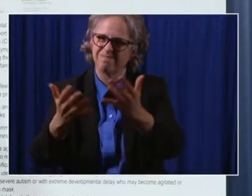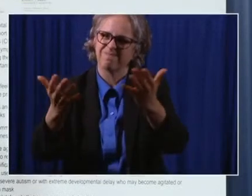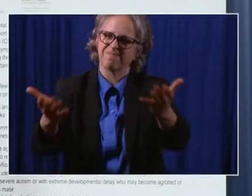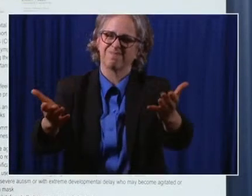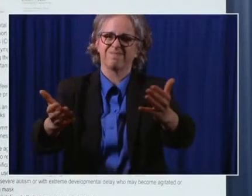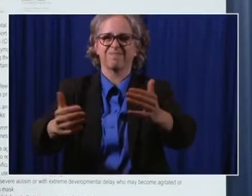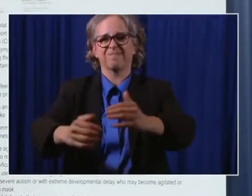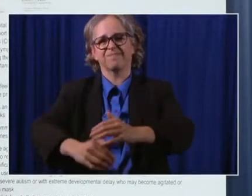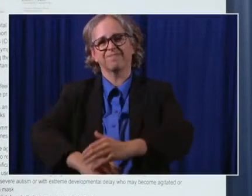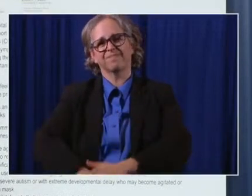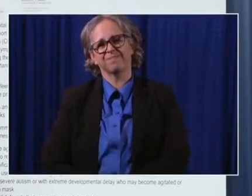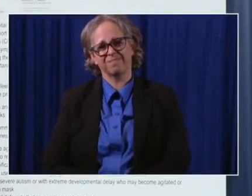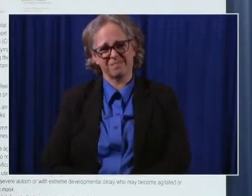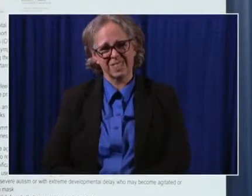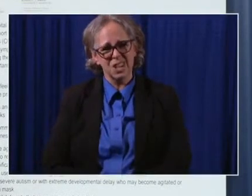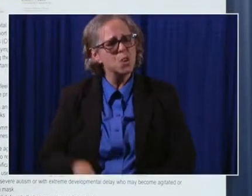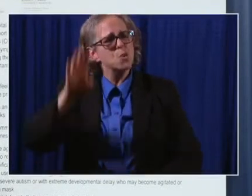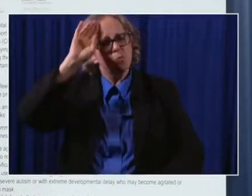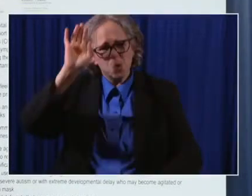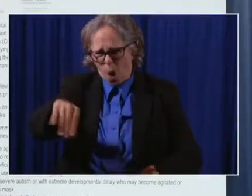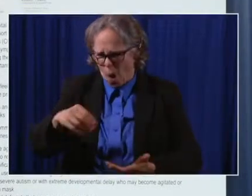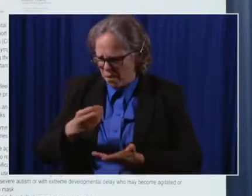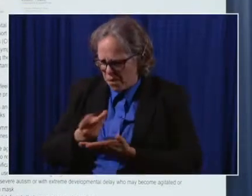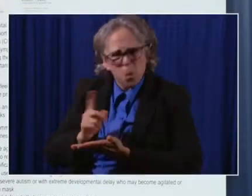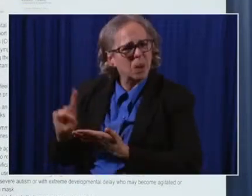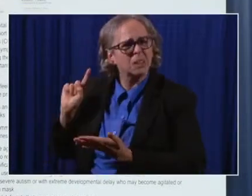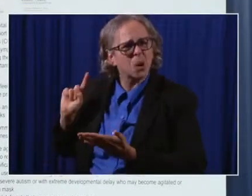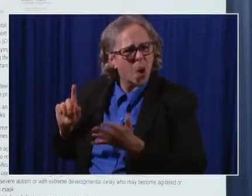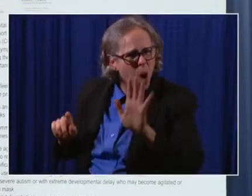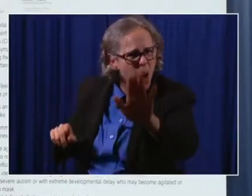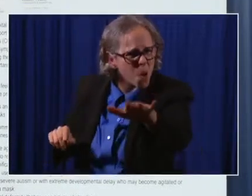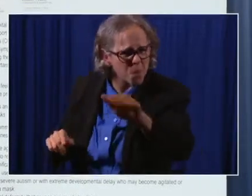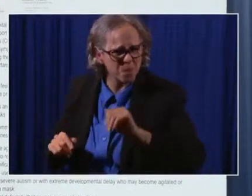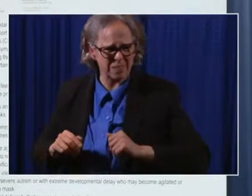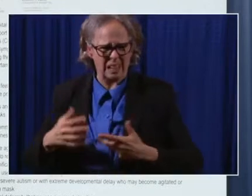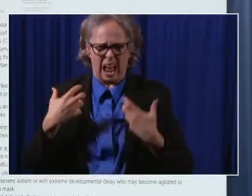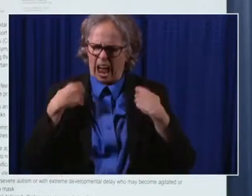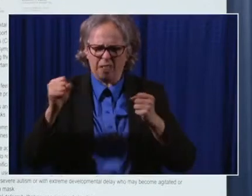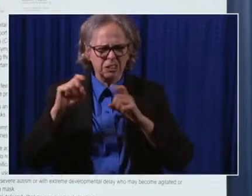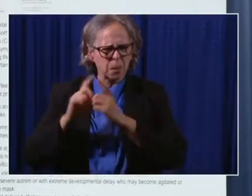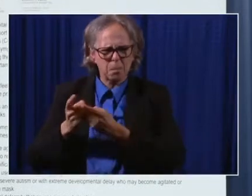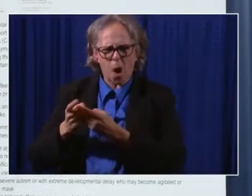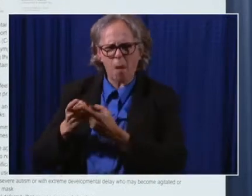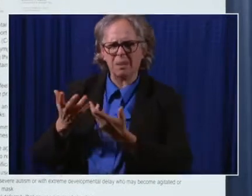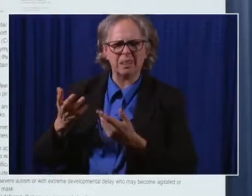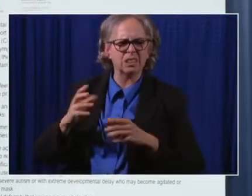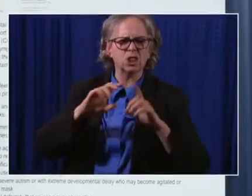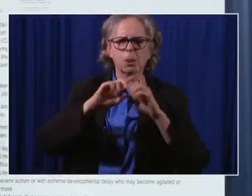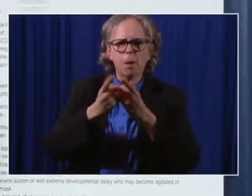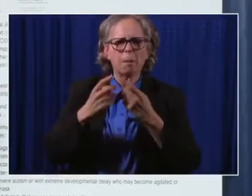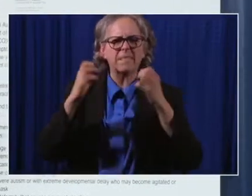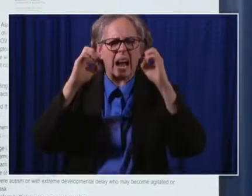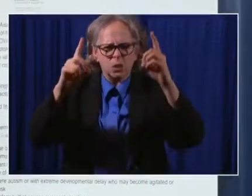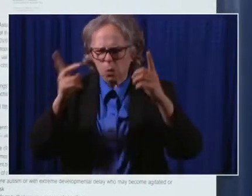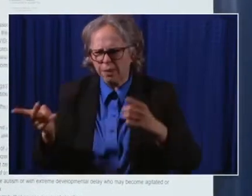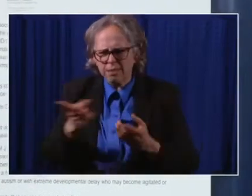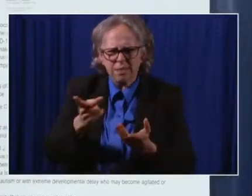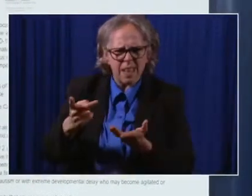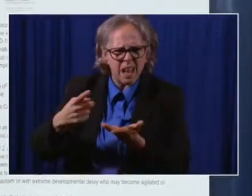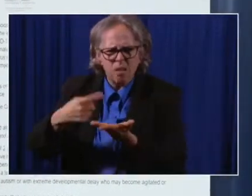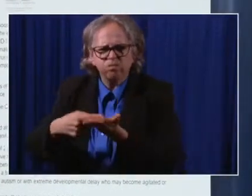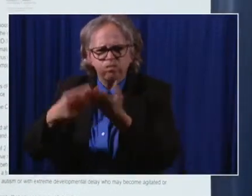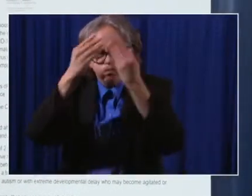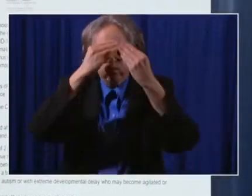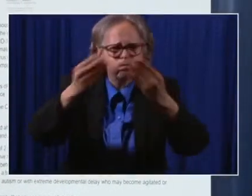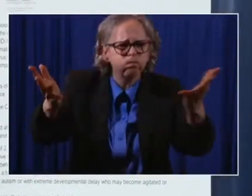few weeks ago, we gave broad guidance from the Health Department and the Department of Education to all our 630-some